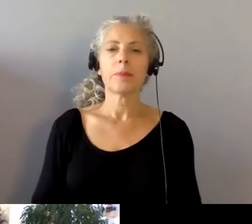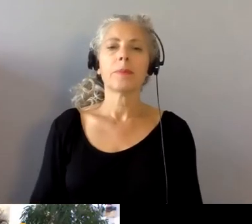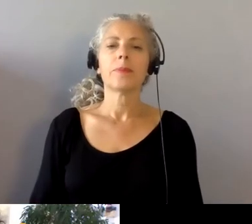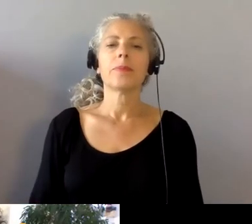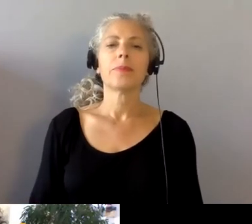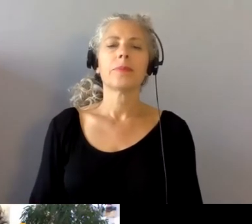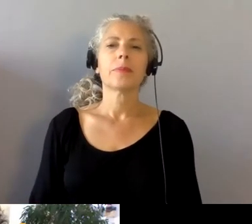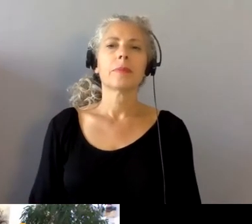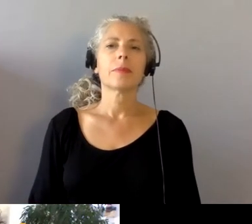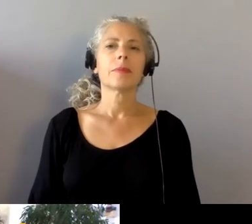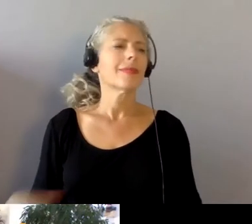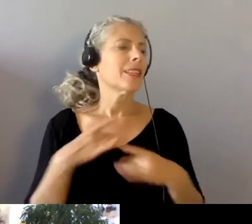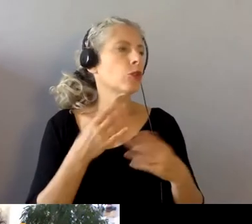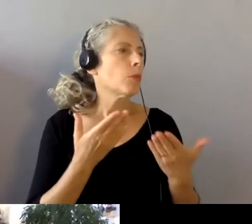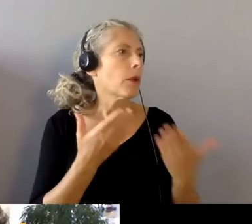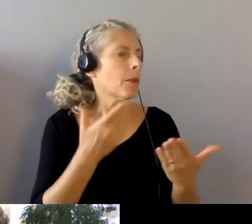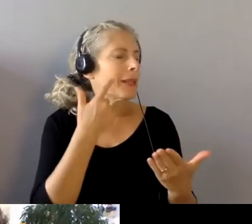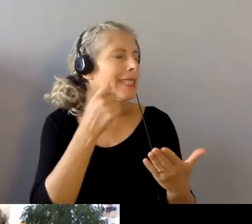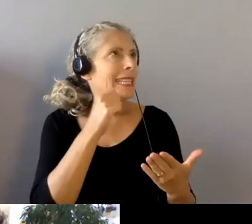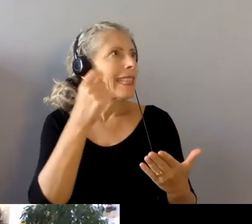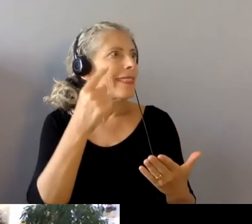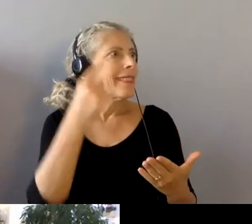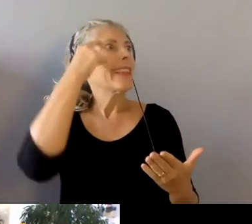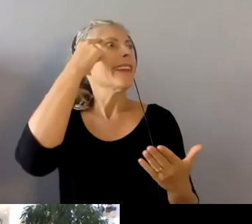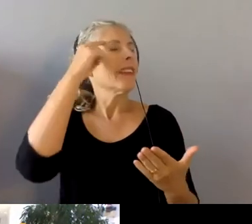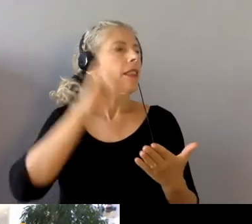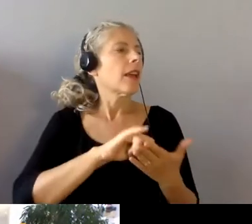It's so interesting you brought that up, because I didn't even think about that